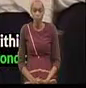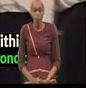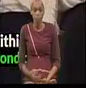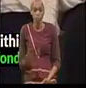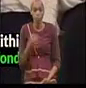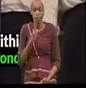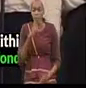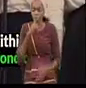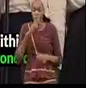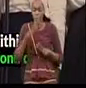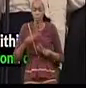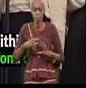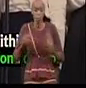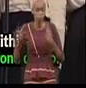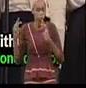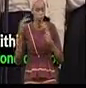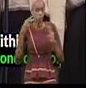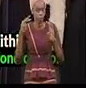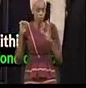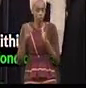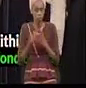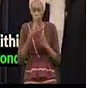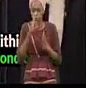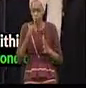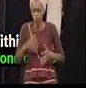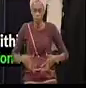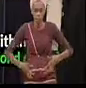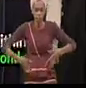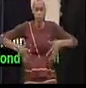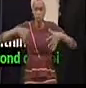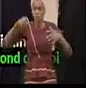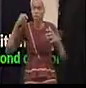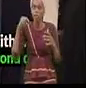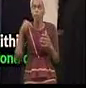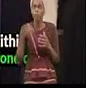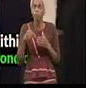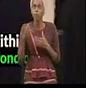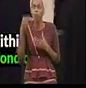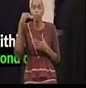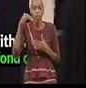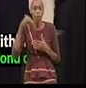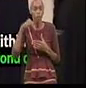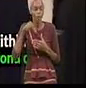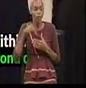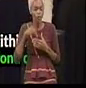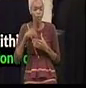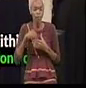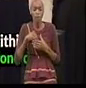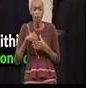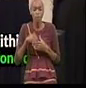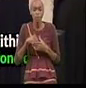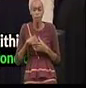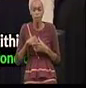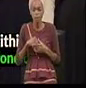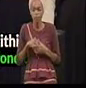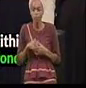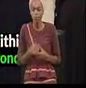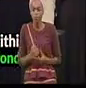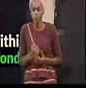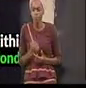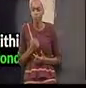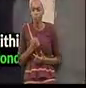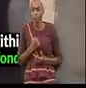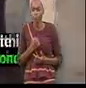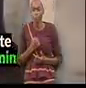There's a silent war that's rages deep within me.